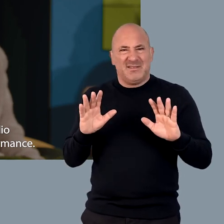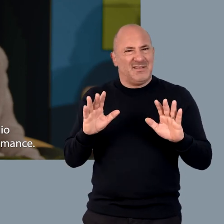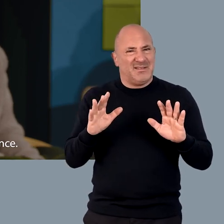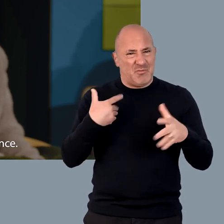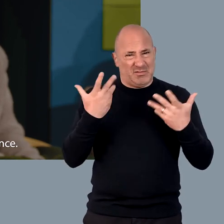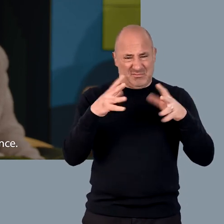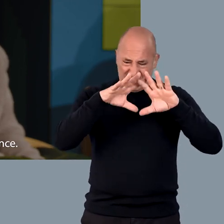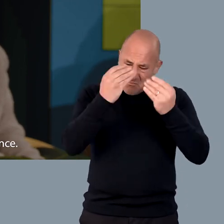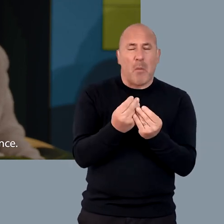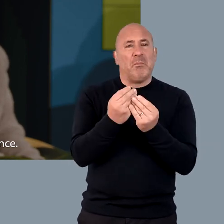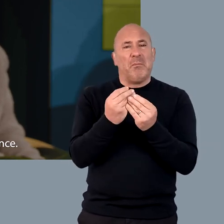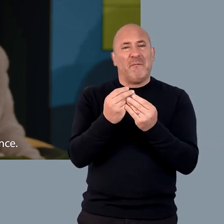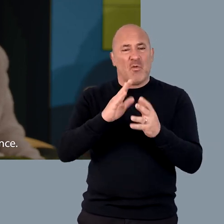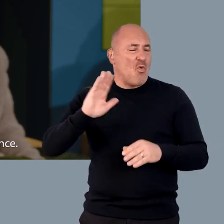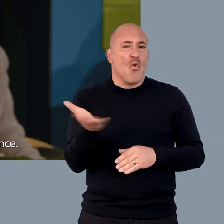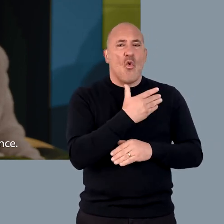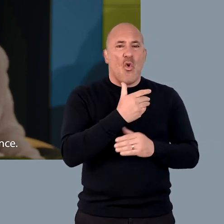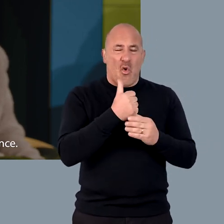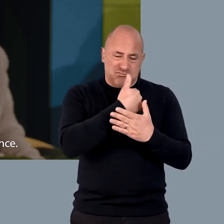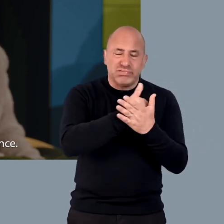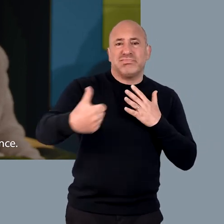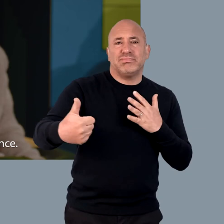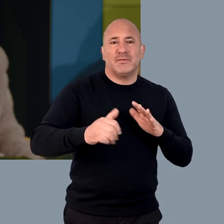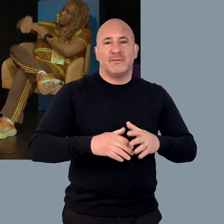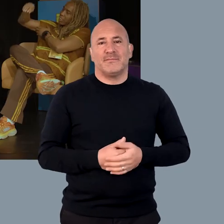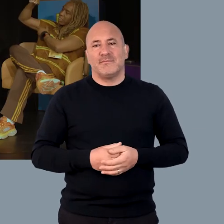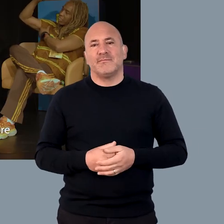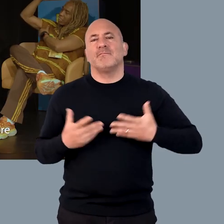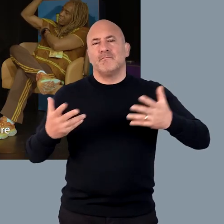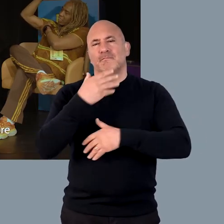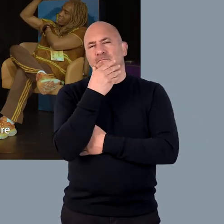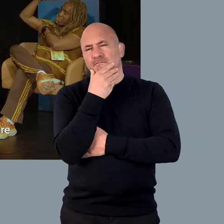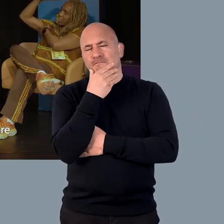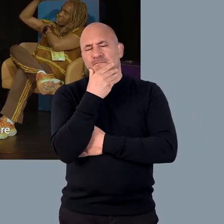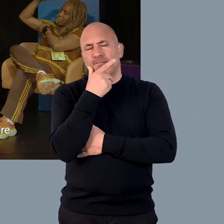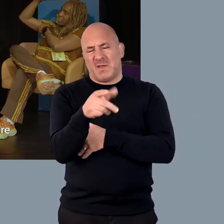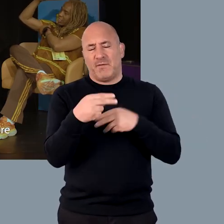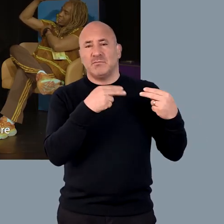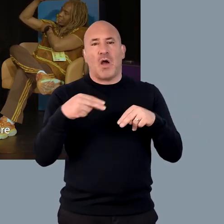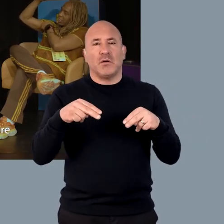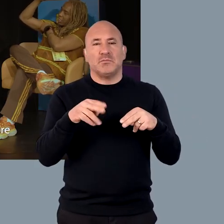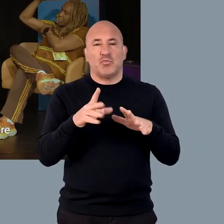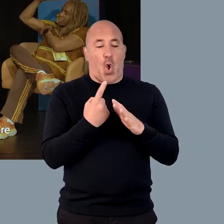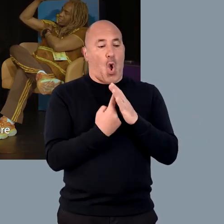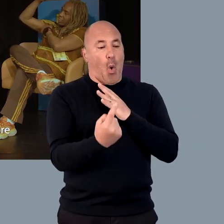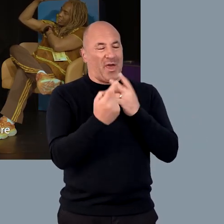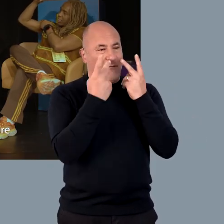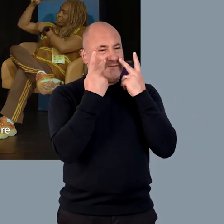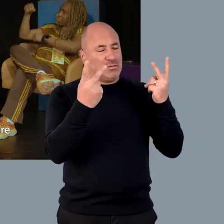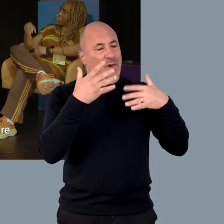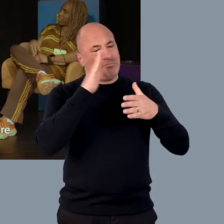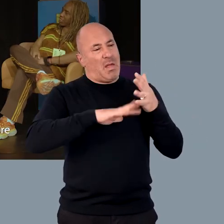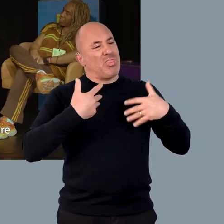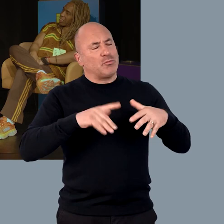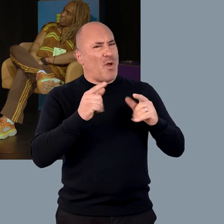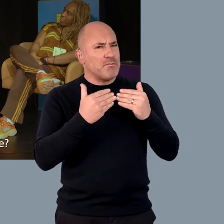performance. We want to make it all a universal experience. So we questioned what if dance was more than just a visual